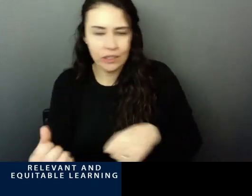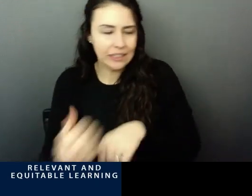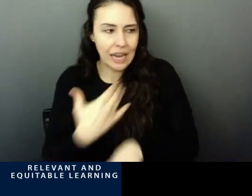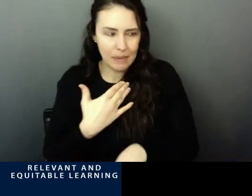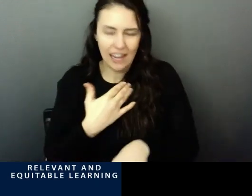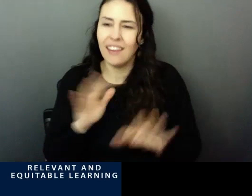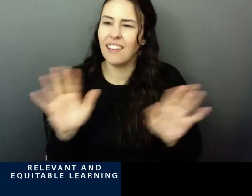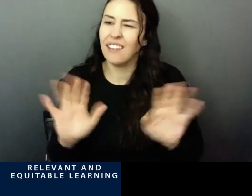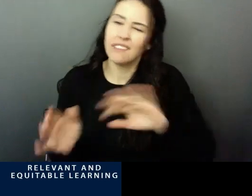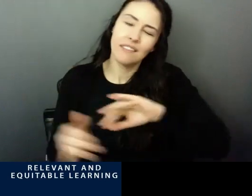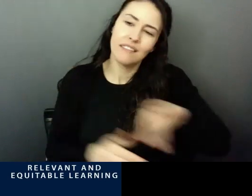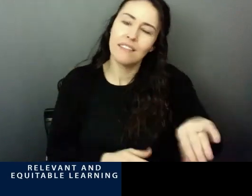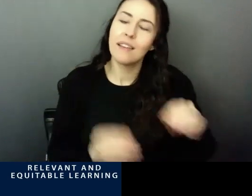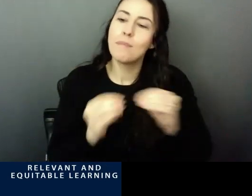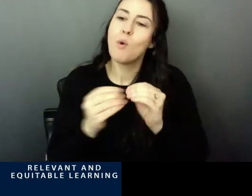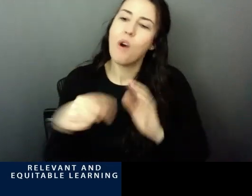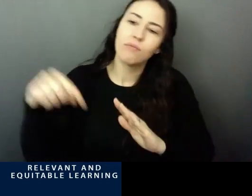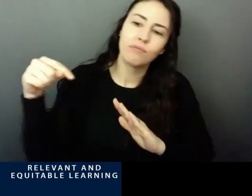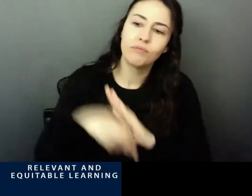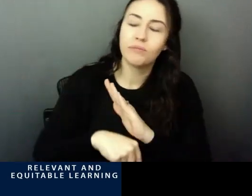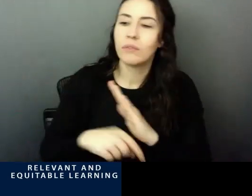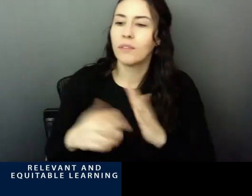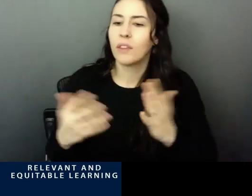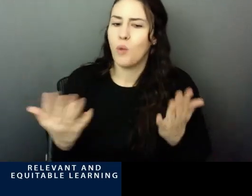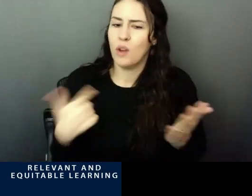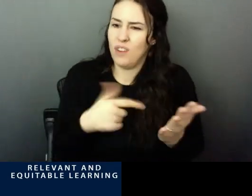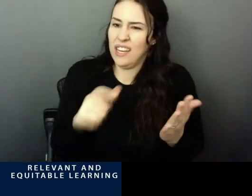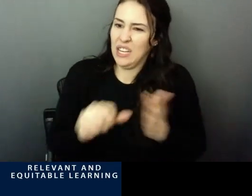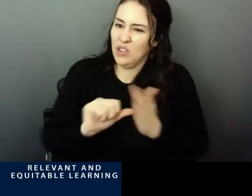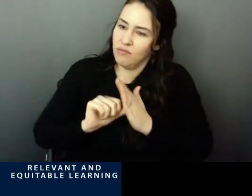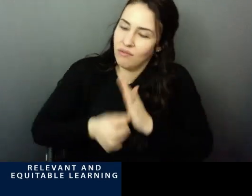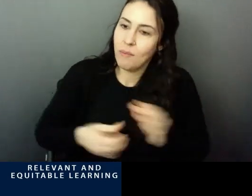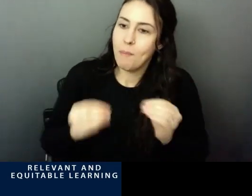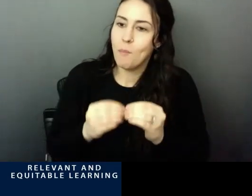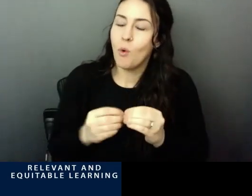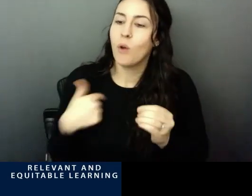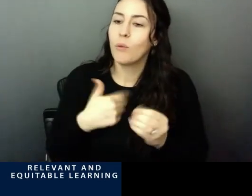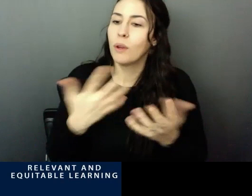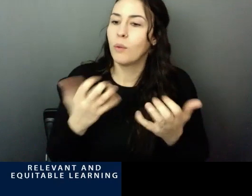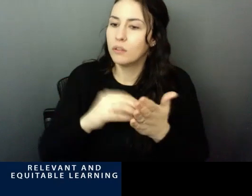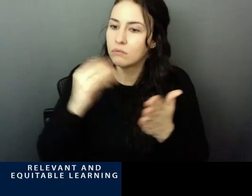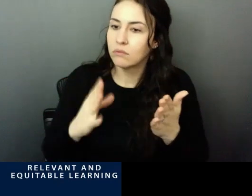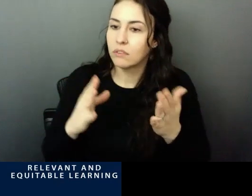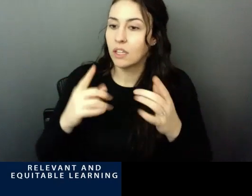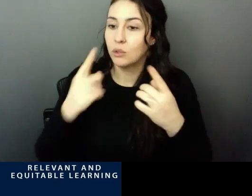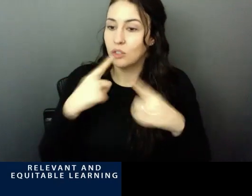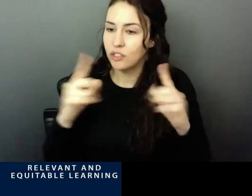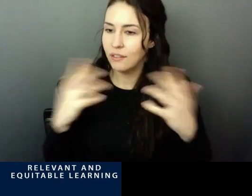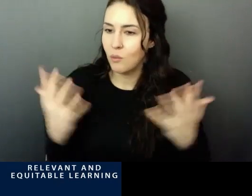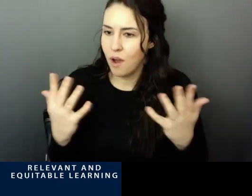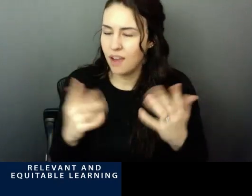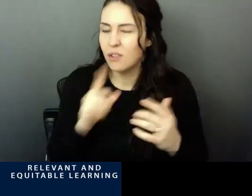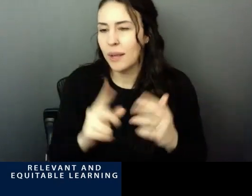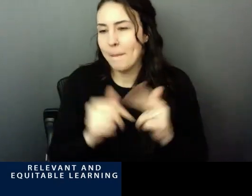on the findings of SLOs, where do we need to more emphasize on? What are we trying to get the students to achieve? And really build in planning through that